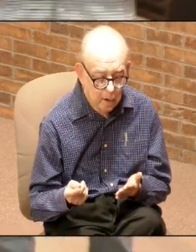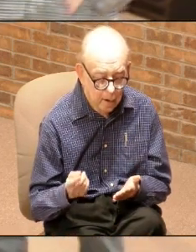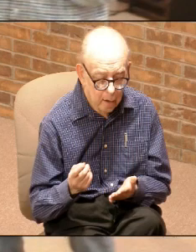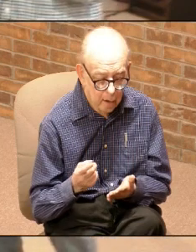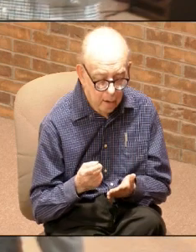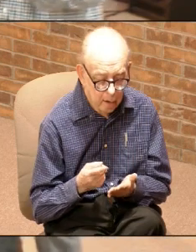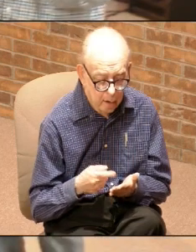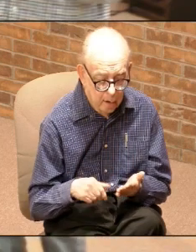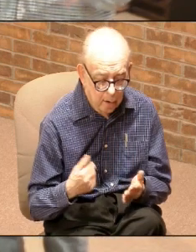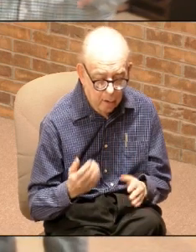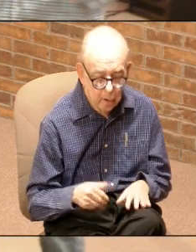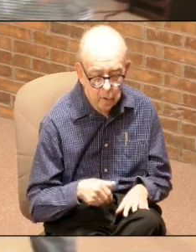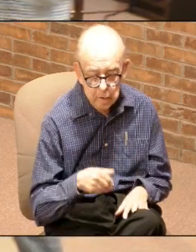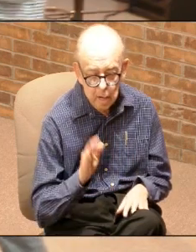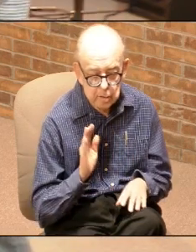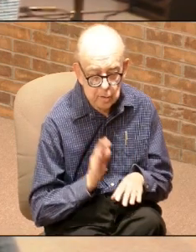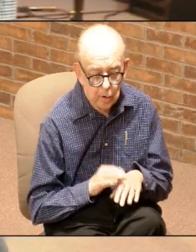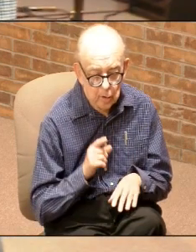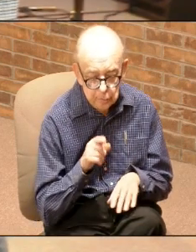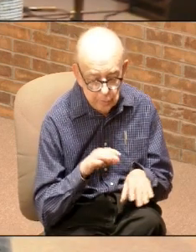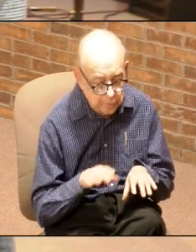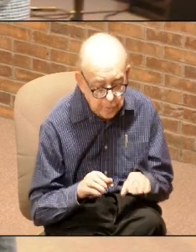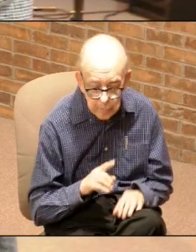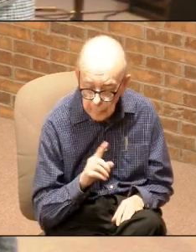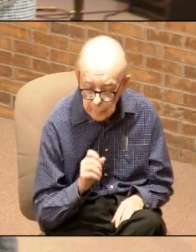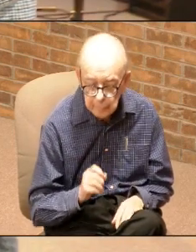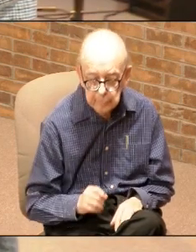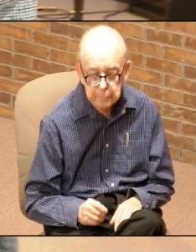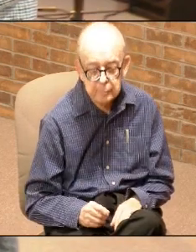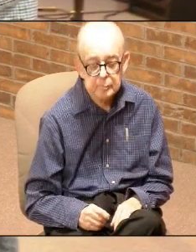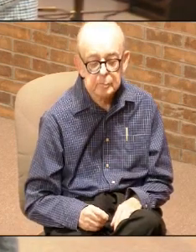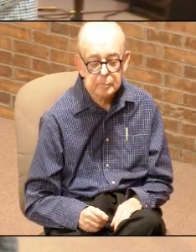what has God called you to do?